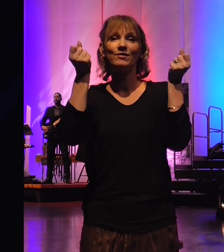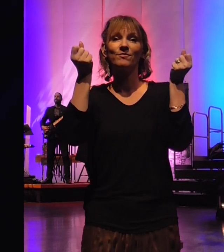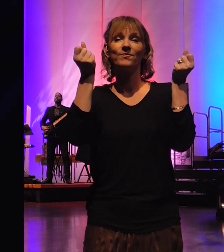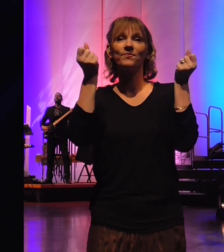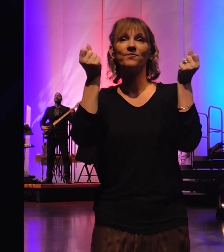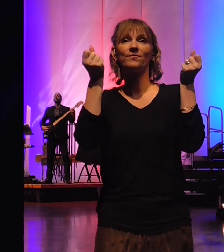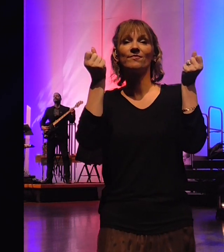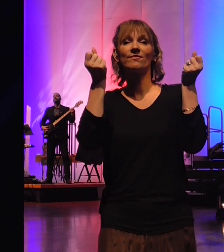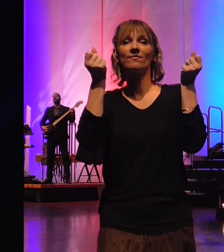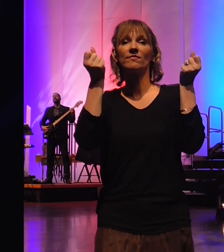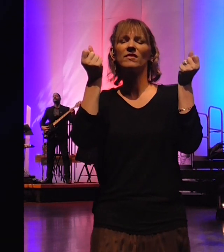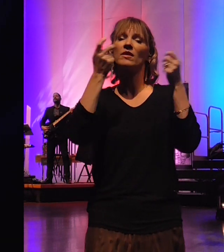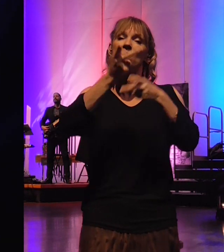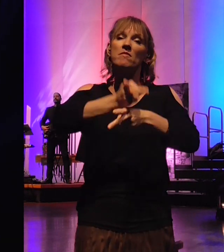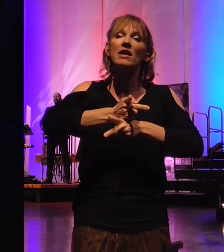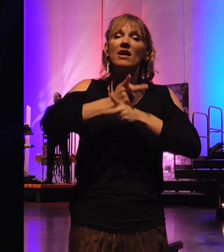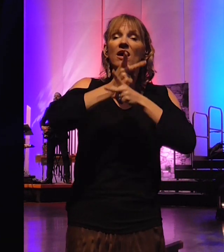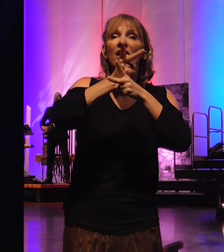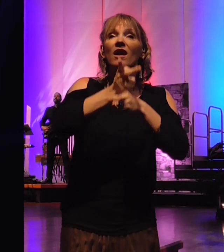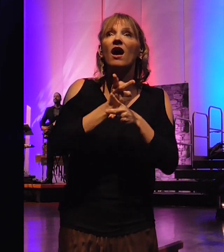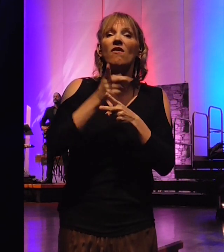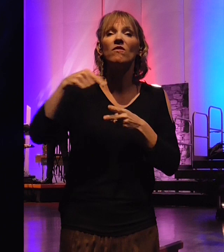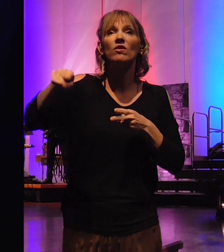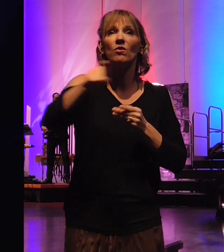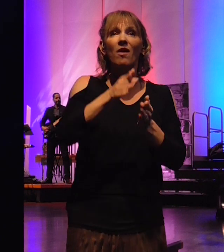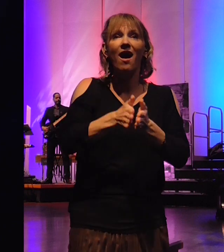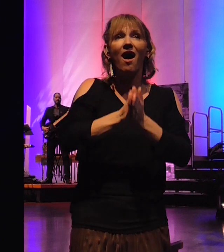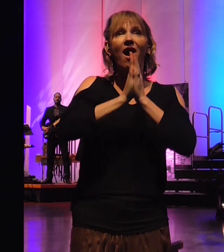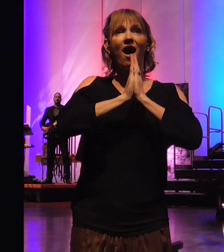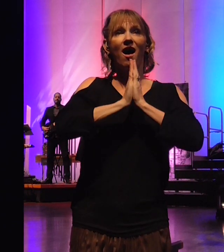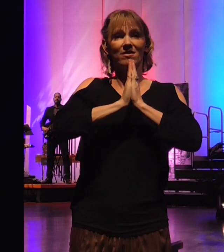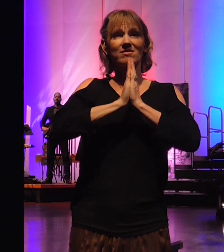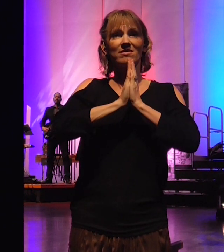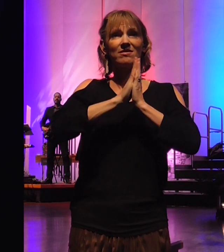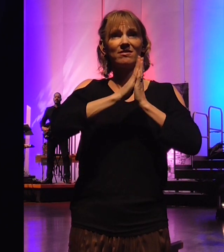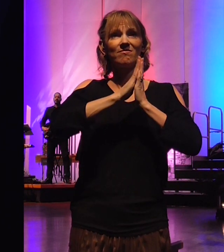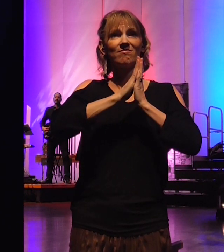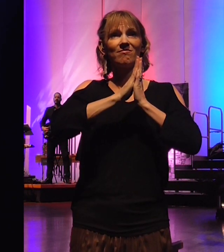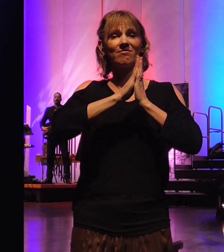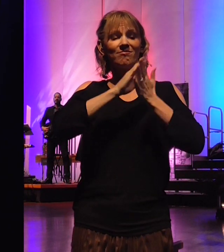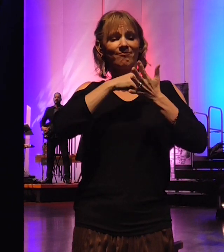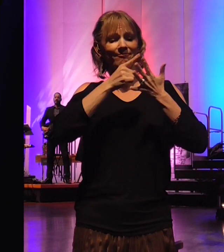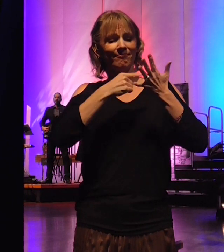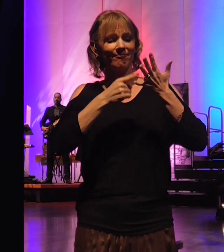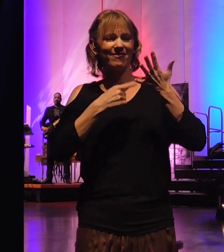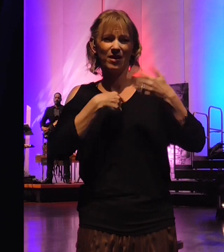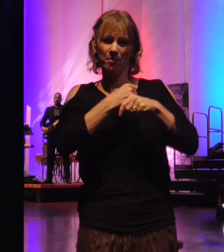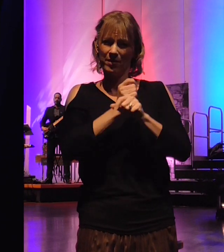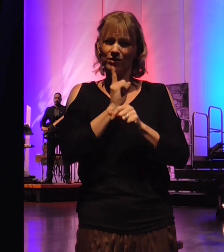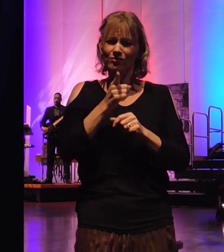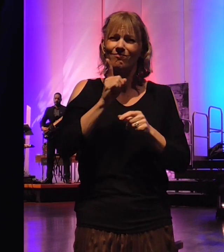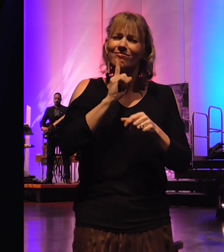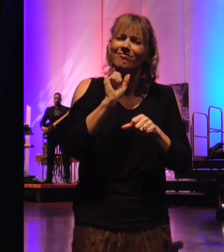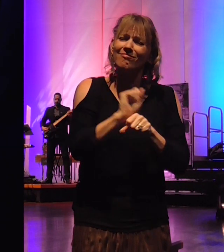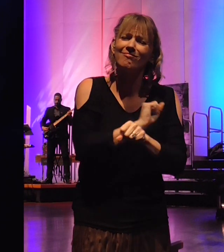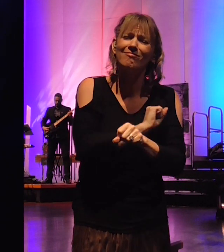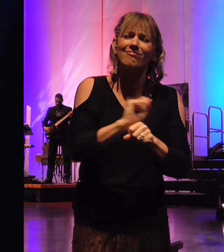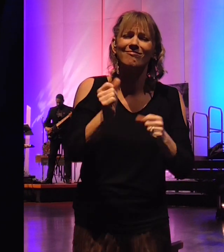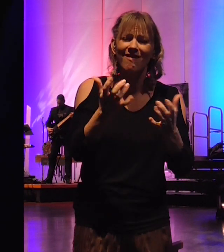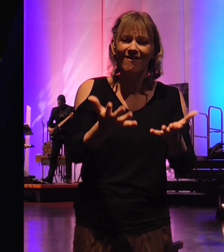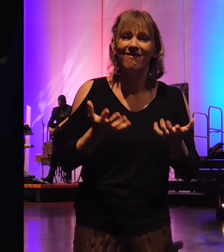Be careful what you ask for, make sure it's really what you want, because